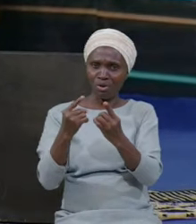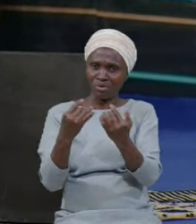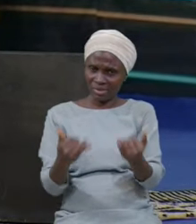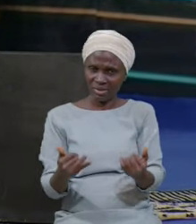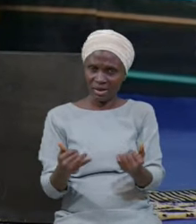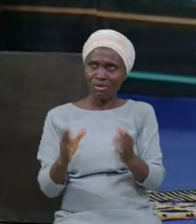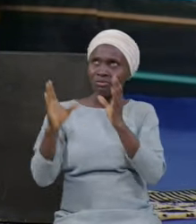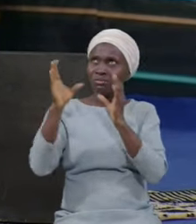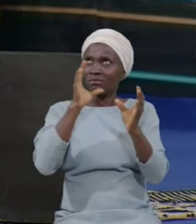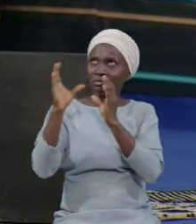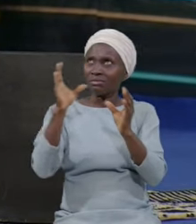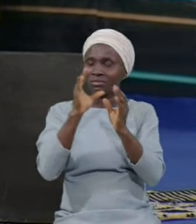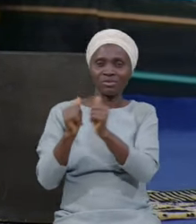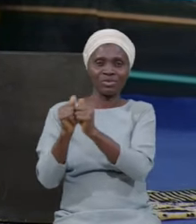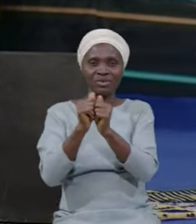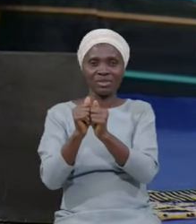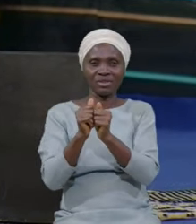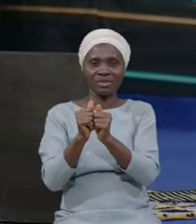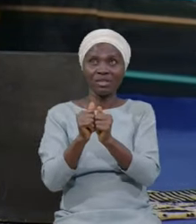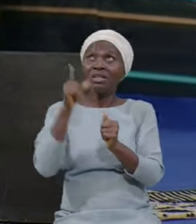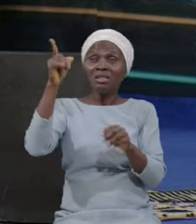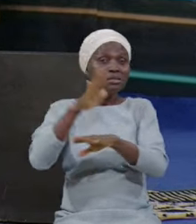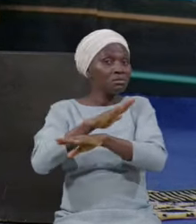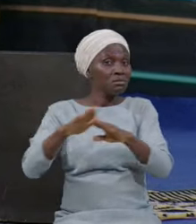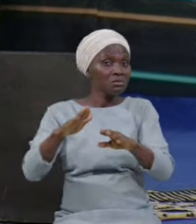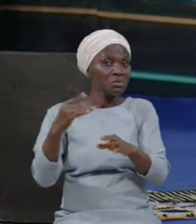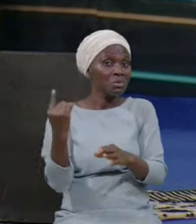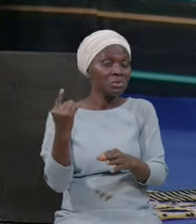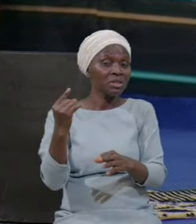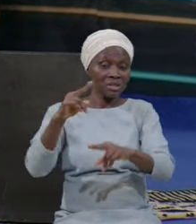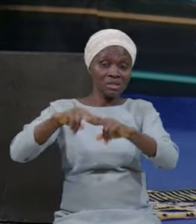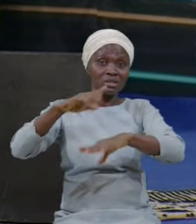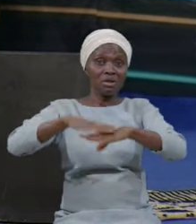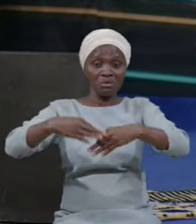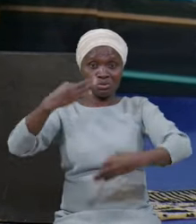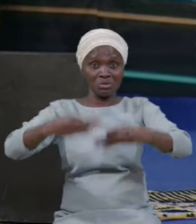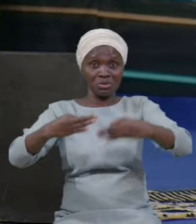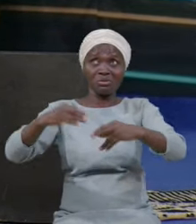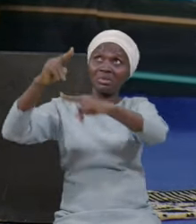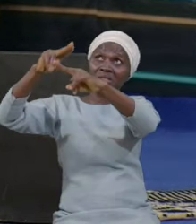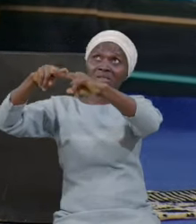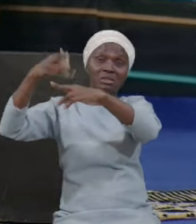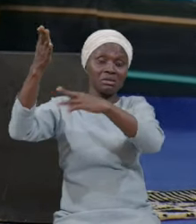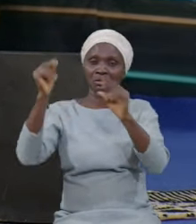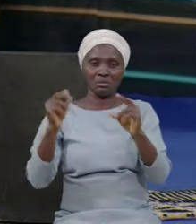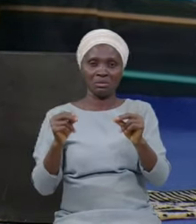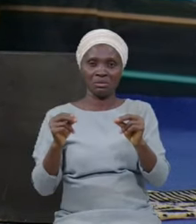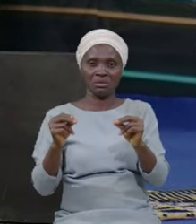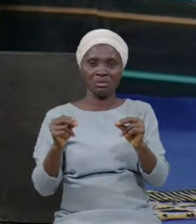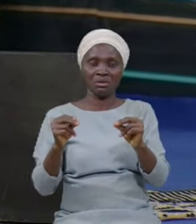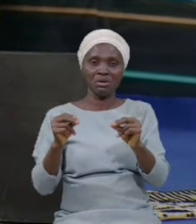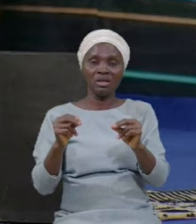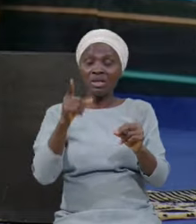stay on the judgment seat and he says, let him die, let him perish. He says no,